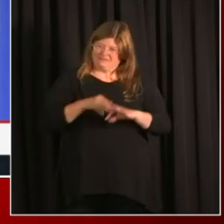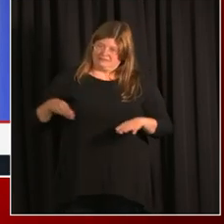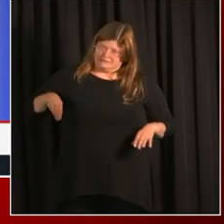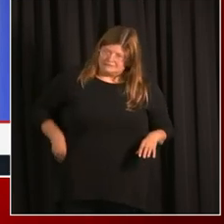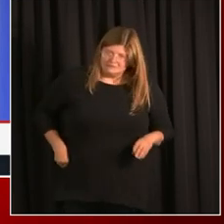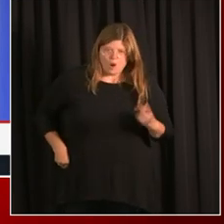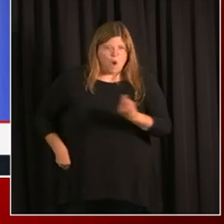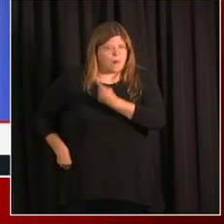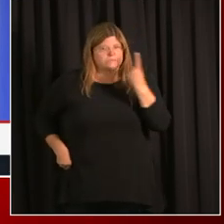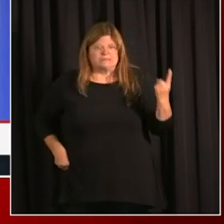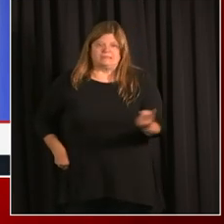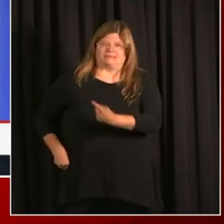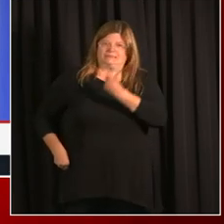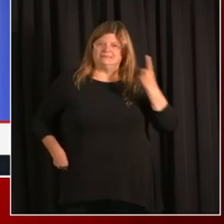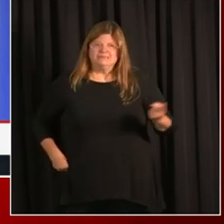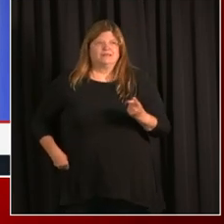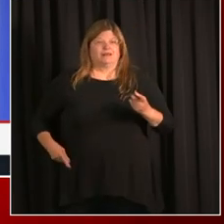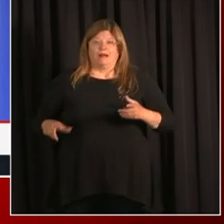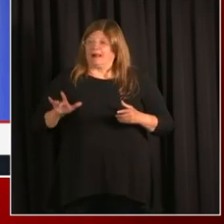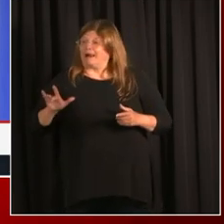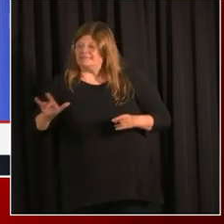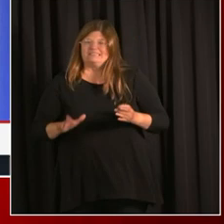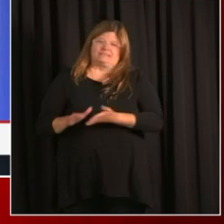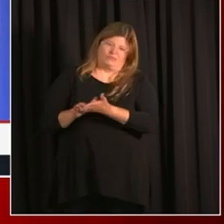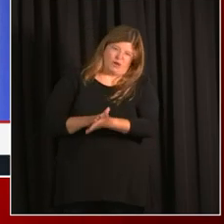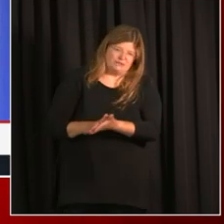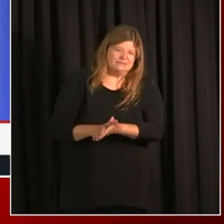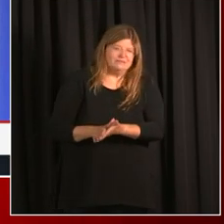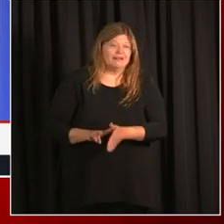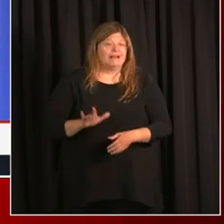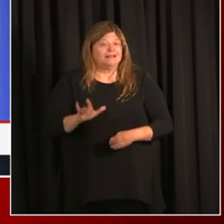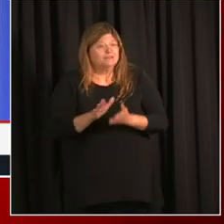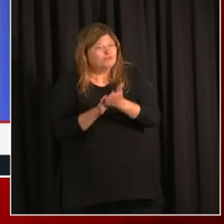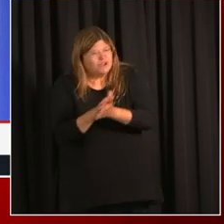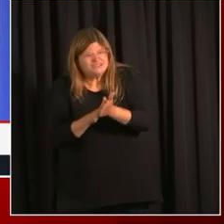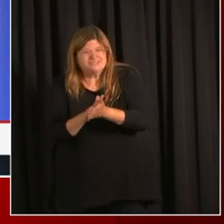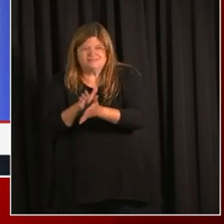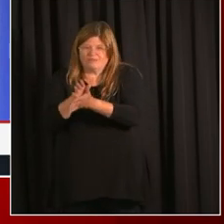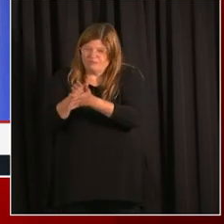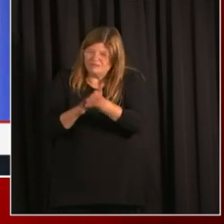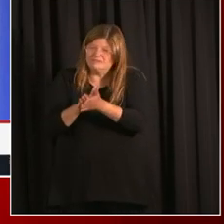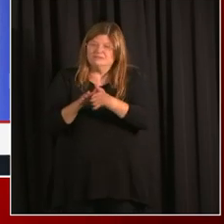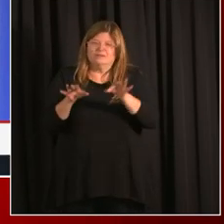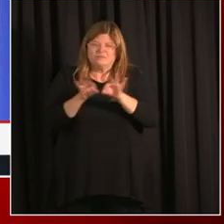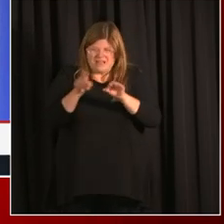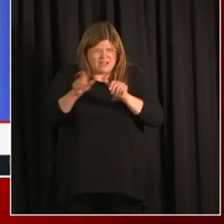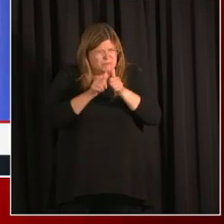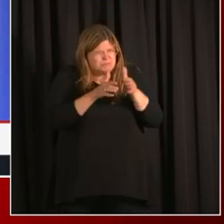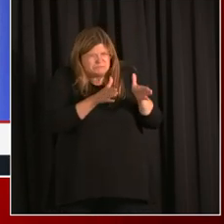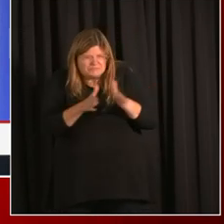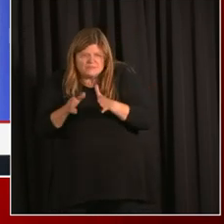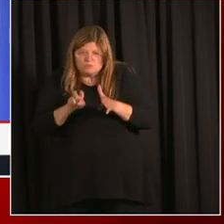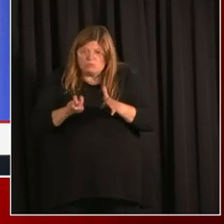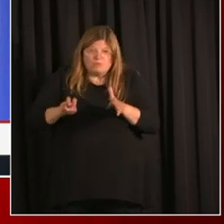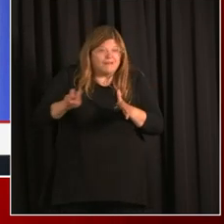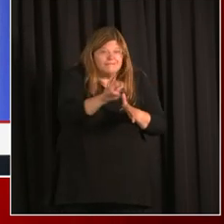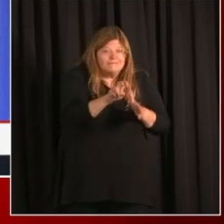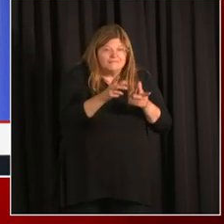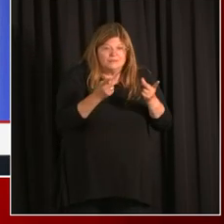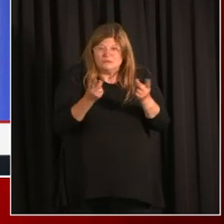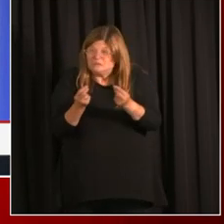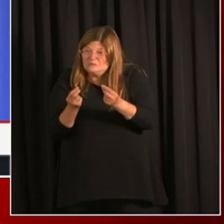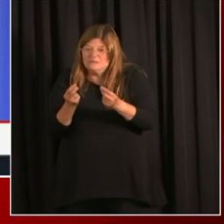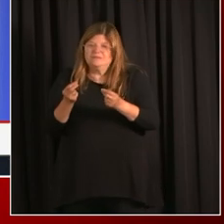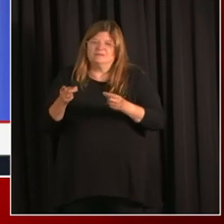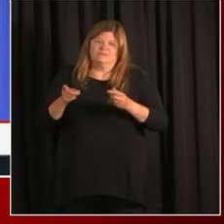time that you're putting something in your mouth. Your mode of travel is extremely important. So,